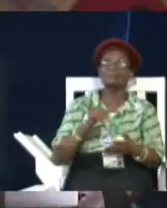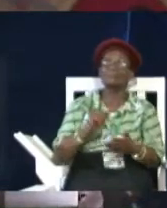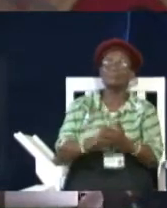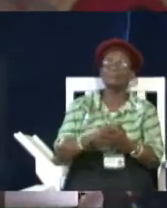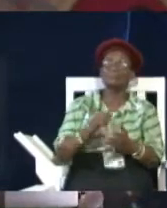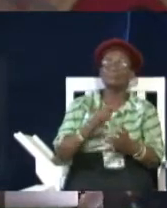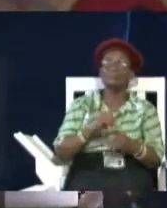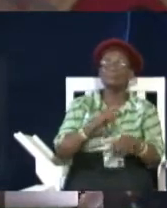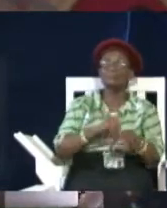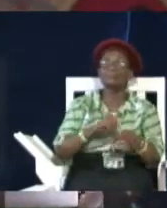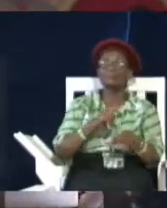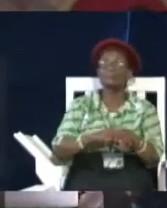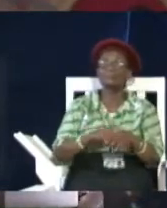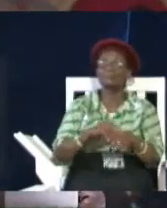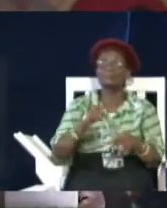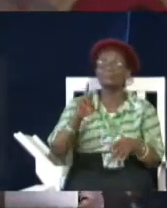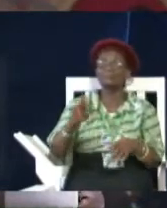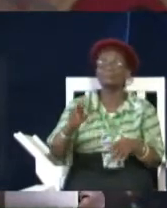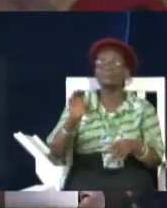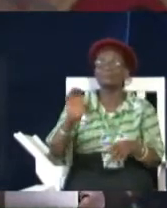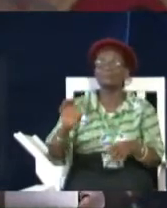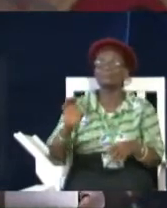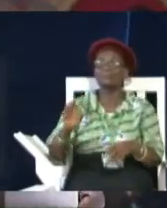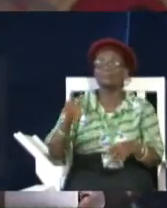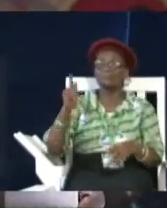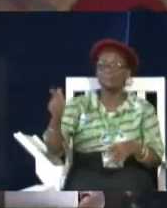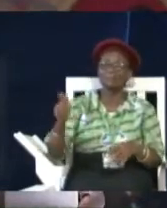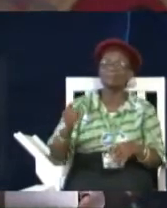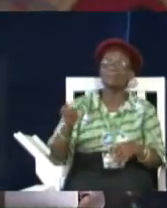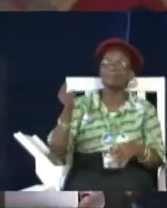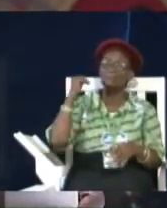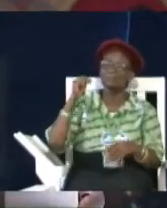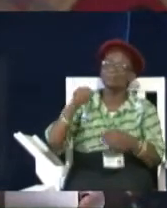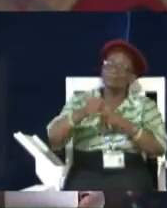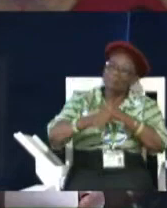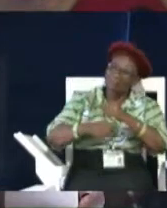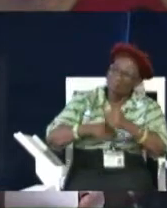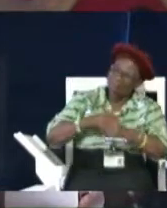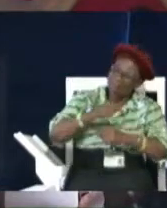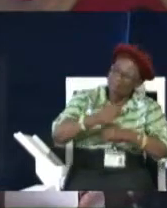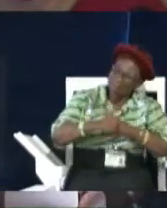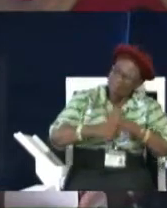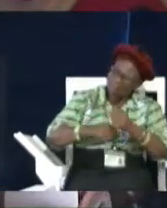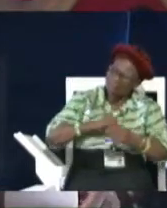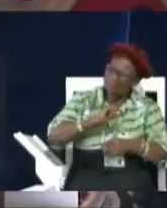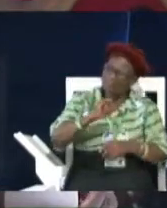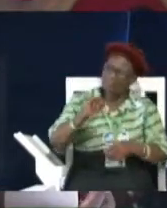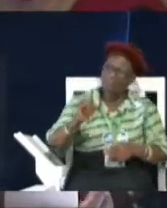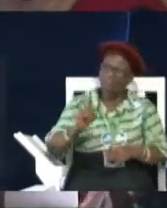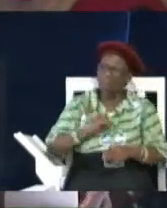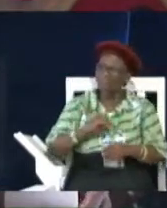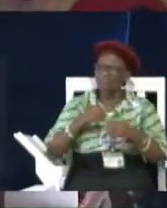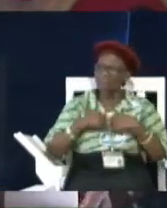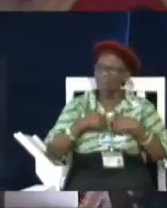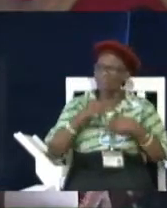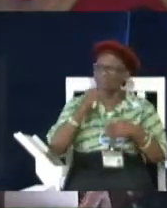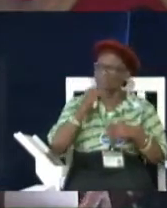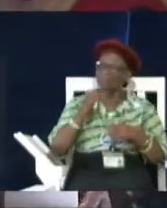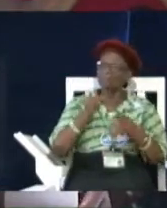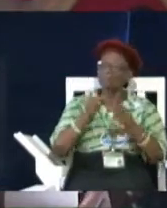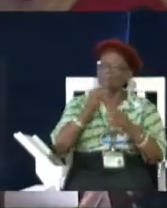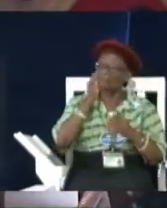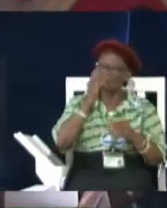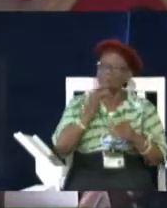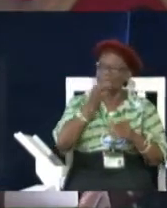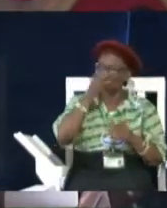Redeemed Christian Church of God was struggling. I've fasted, I've prayed, I've done everything. When I heard about this